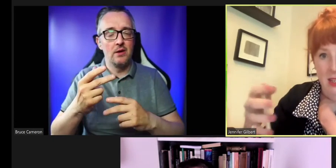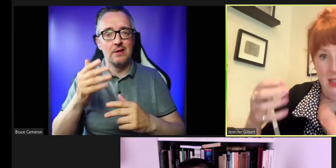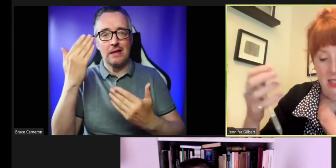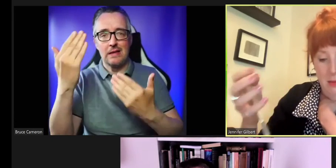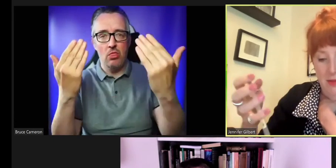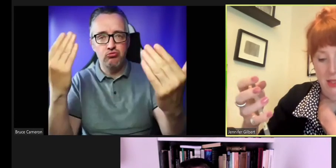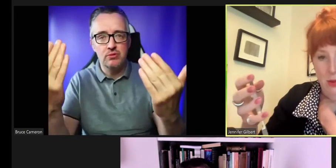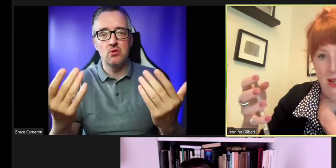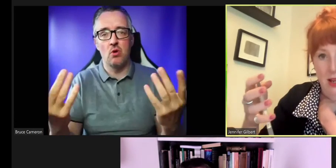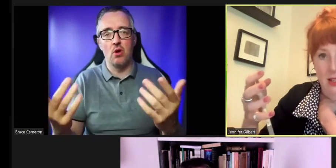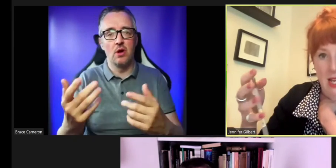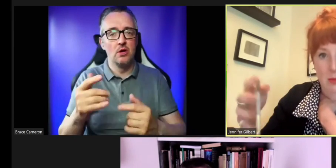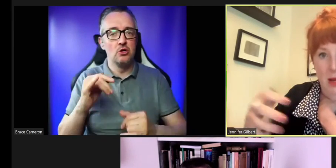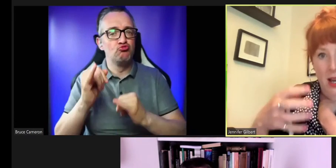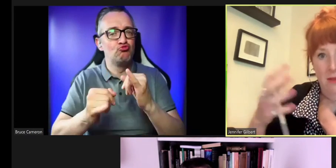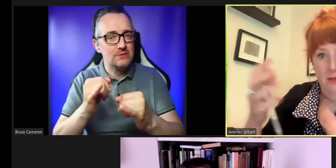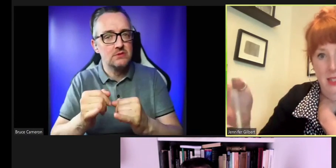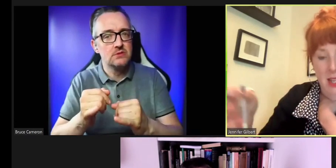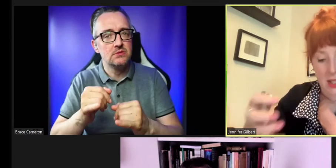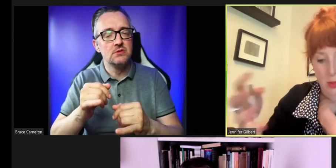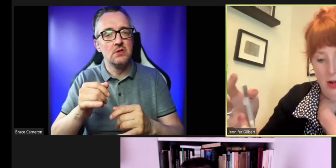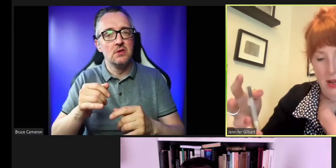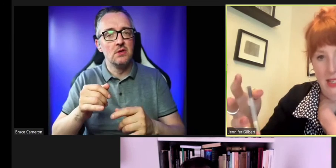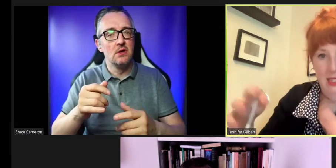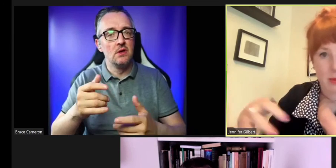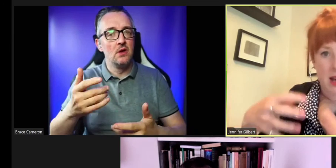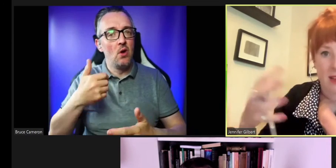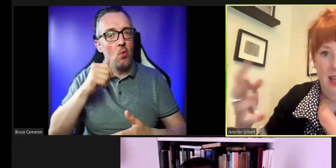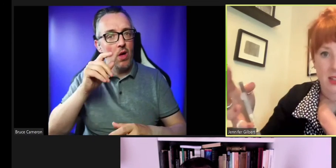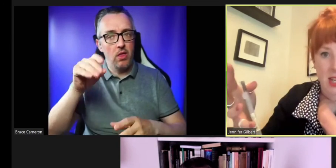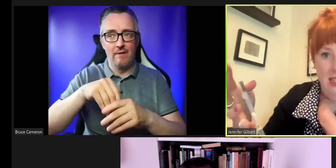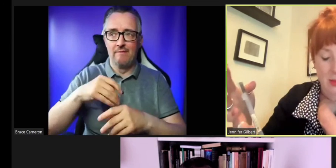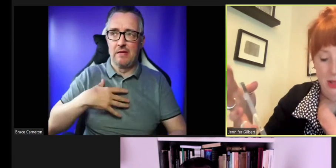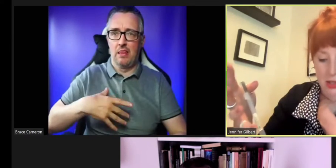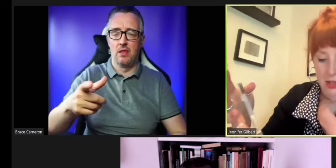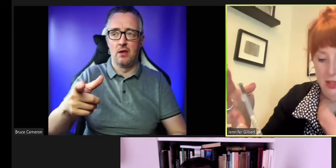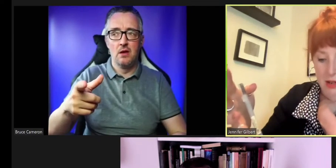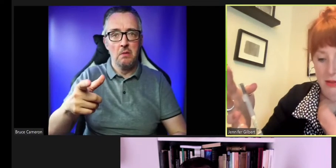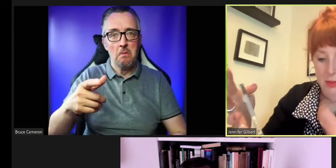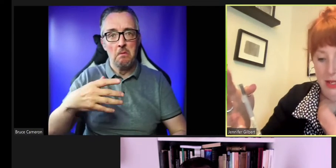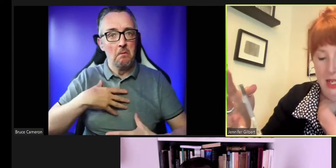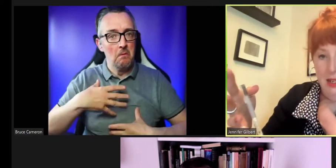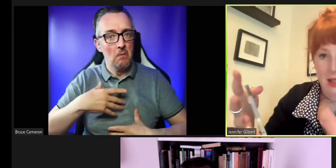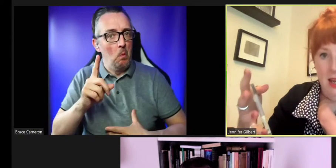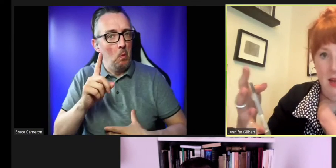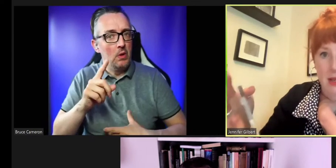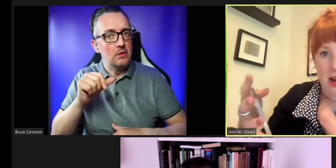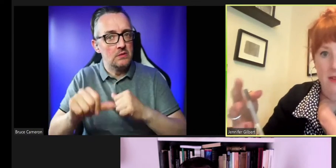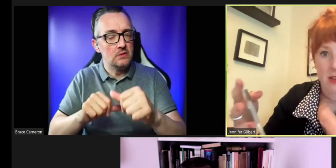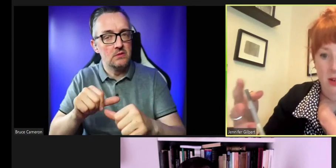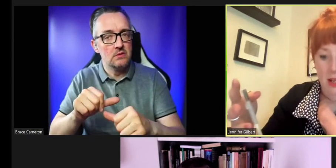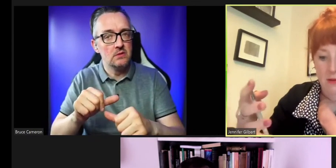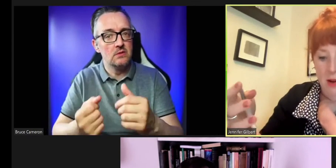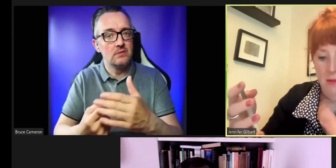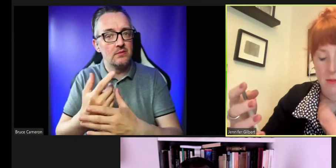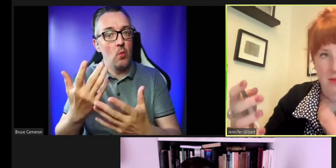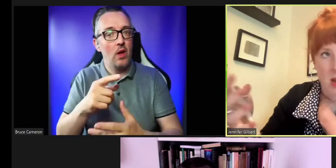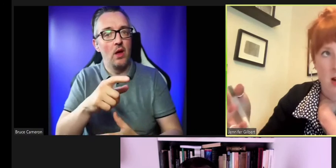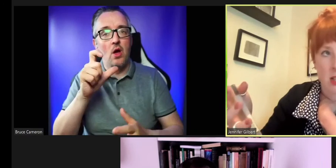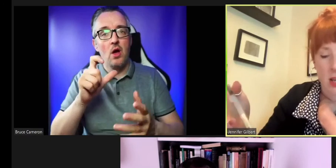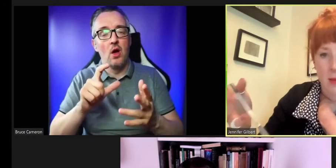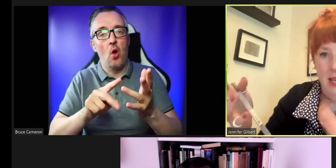having some of this work as part of this larger prize, as part of a larger exhibition that's going to be in Coventry